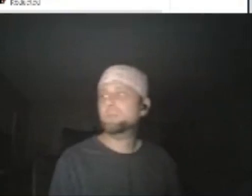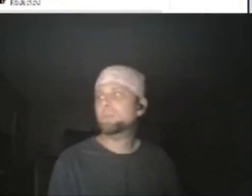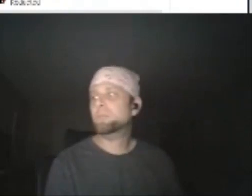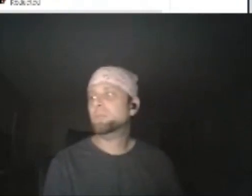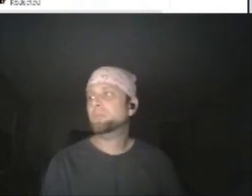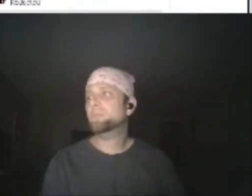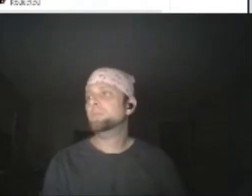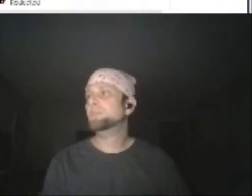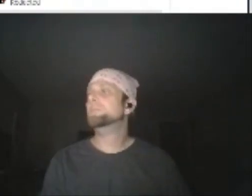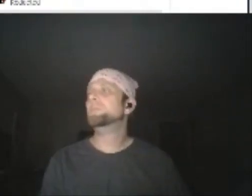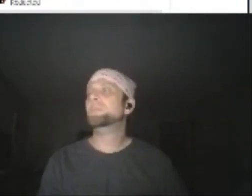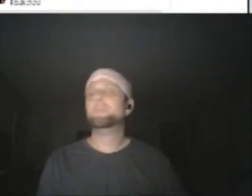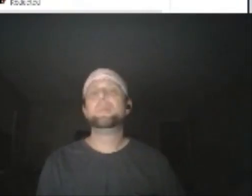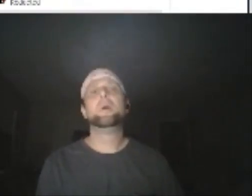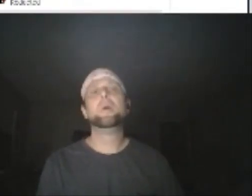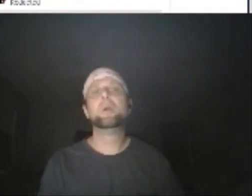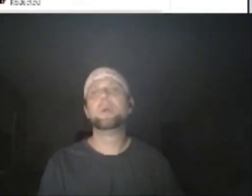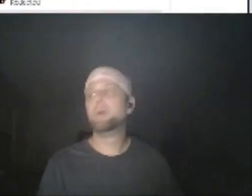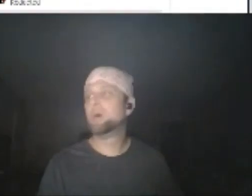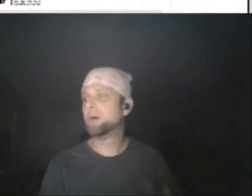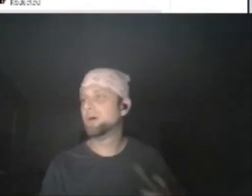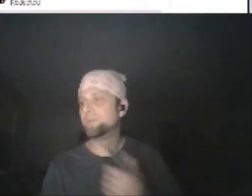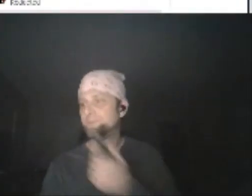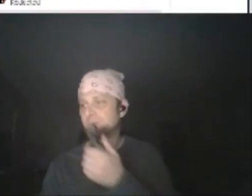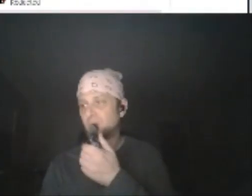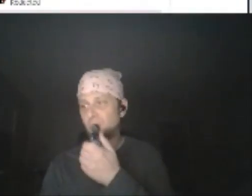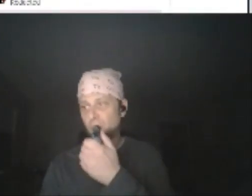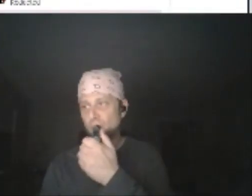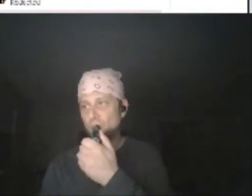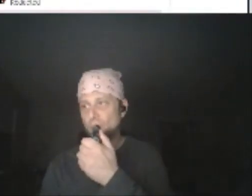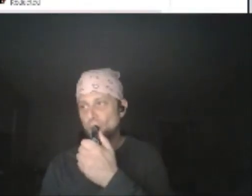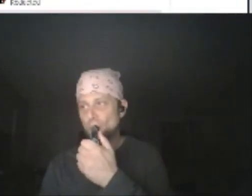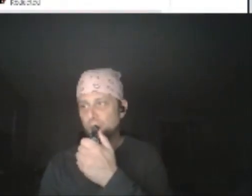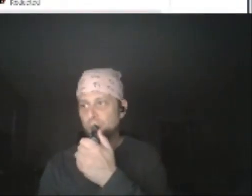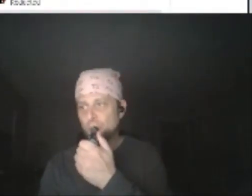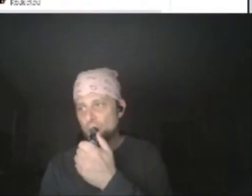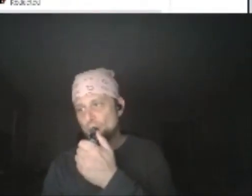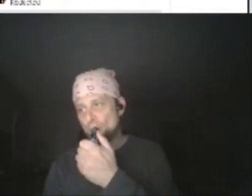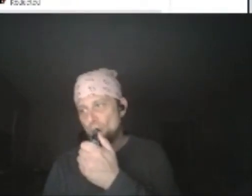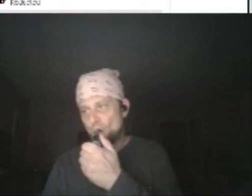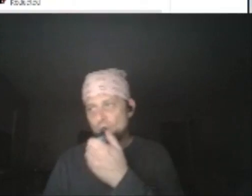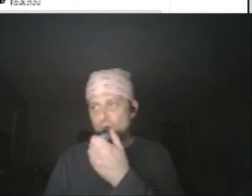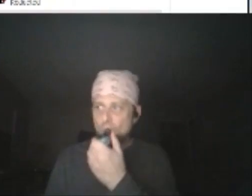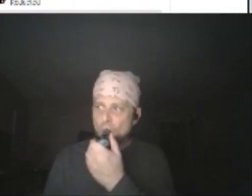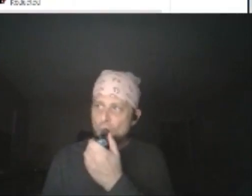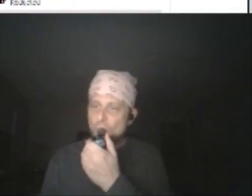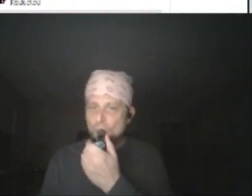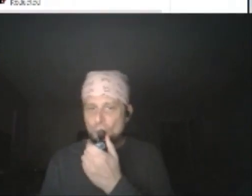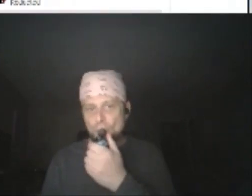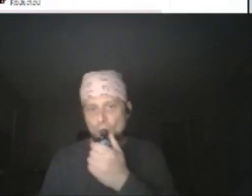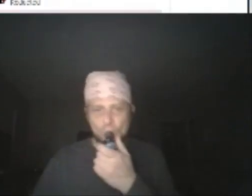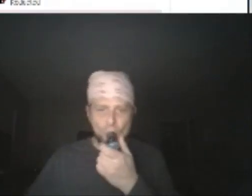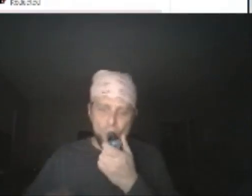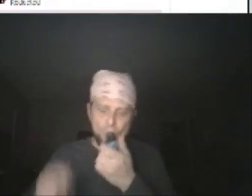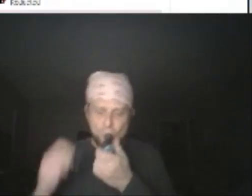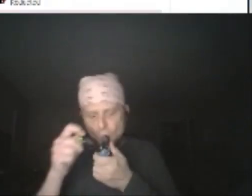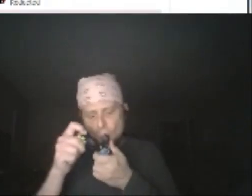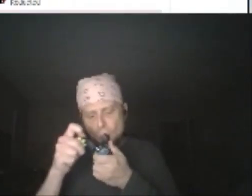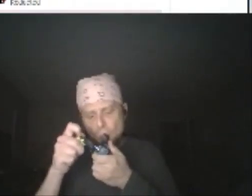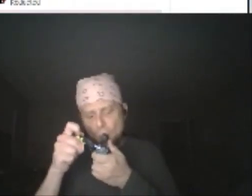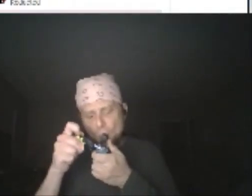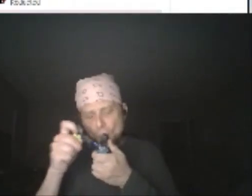in conflicts where deniability is called for. The Wagner Group has also been compared with Academy, the American security firm formerly known as